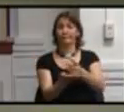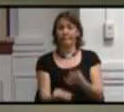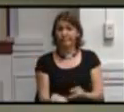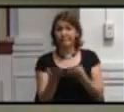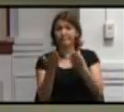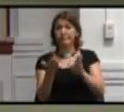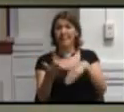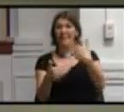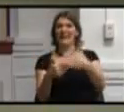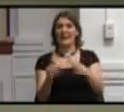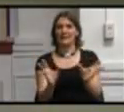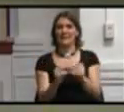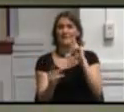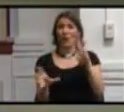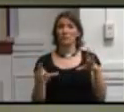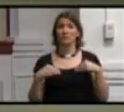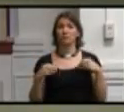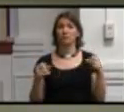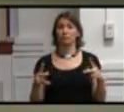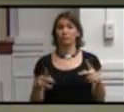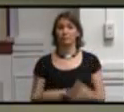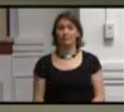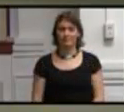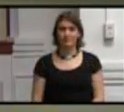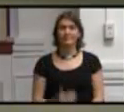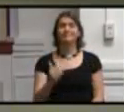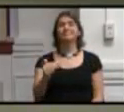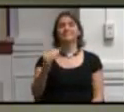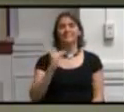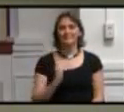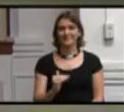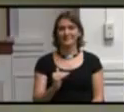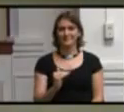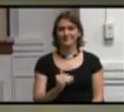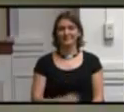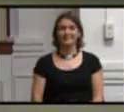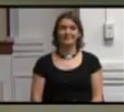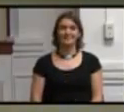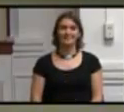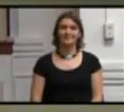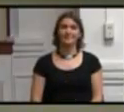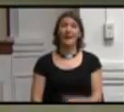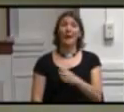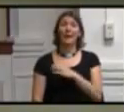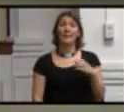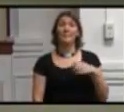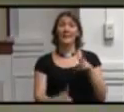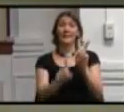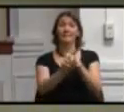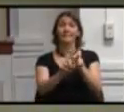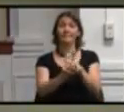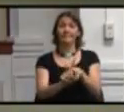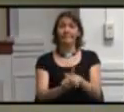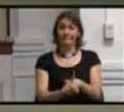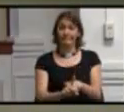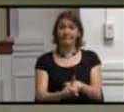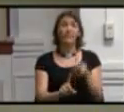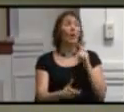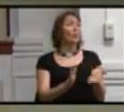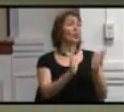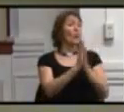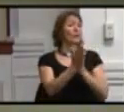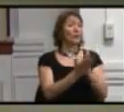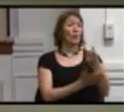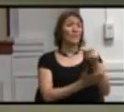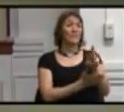for potential adoption. Next item on the agenda is committee appointment. We have a request